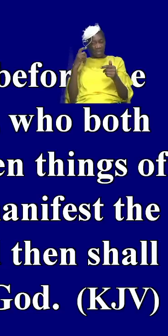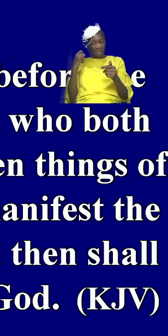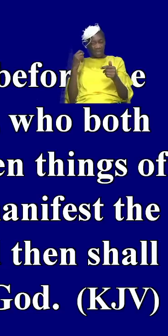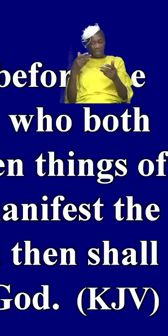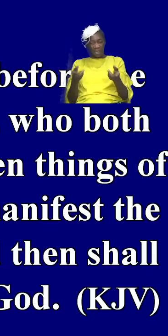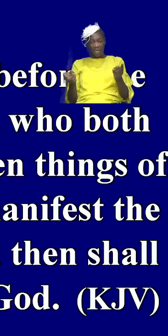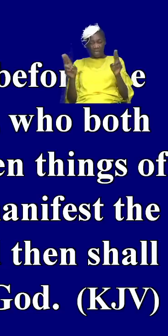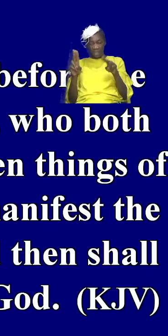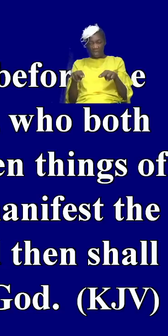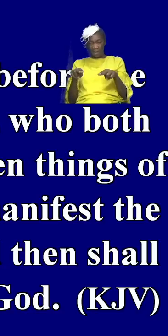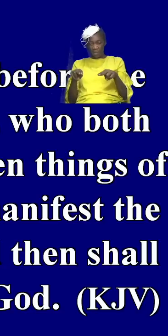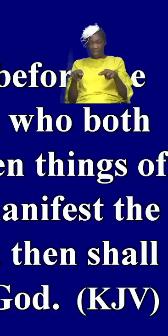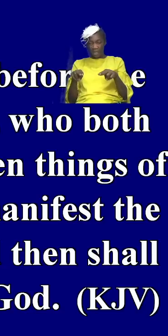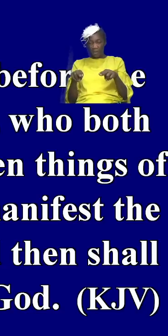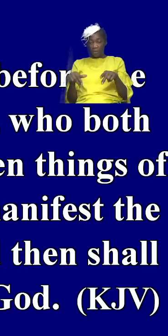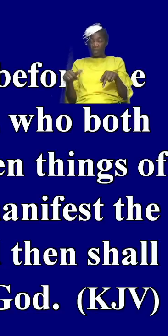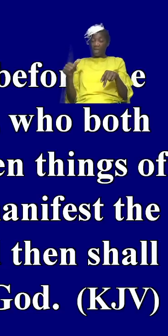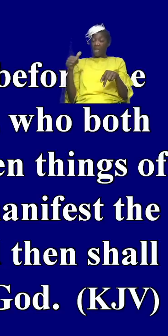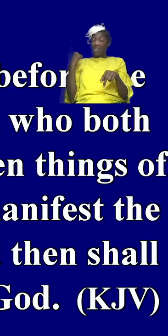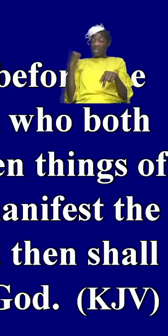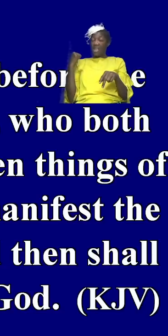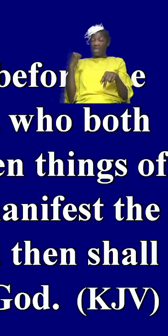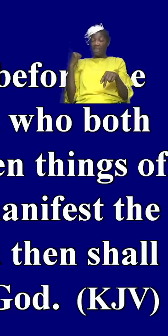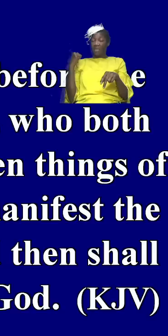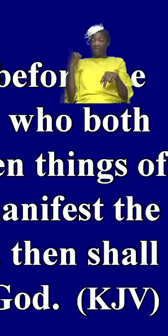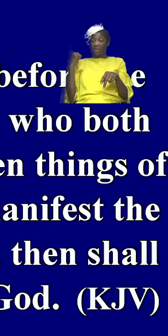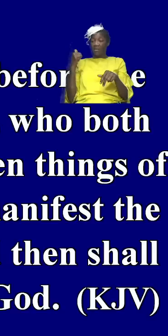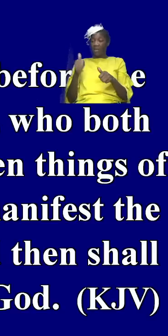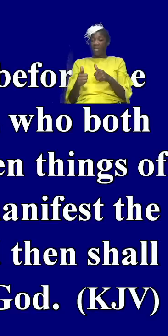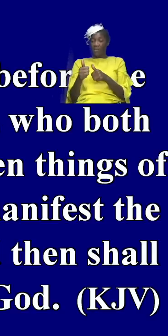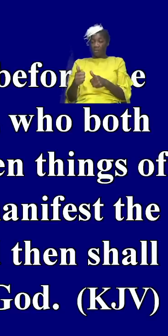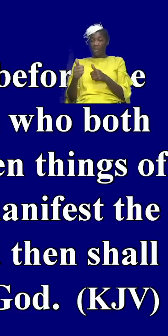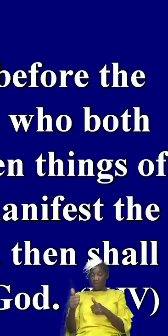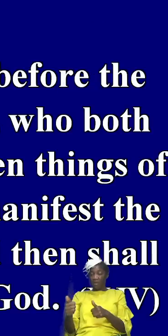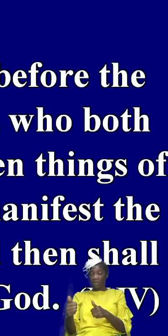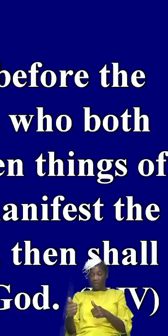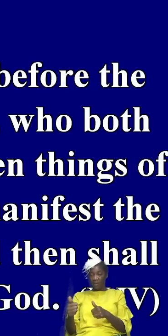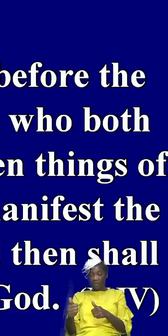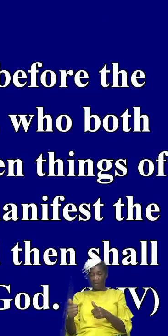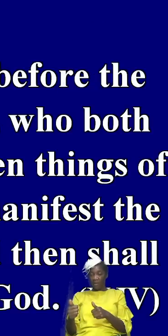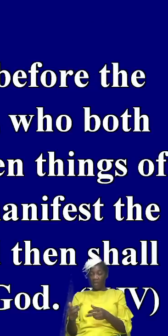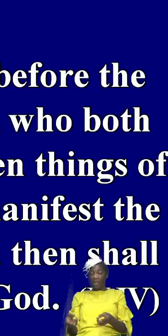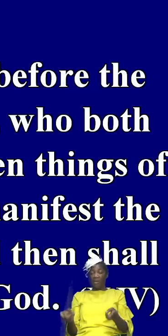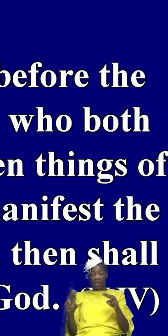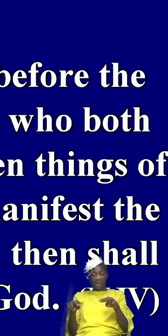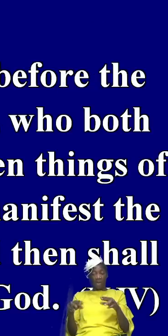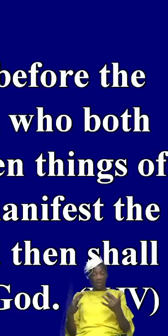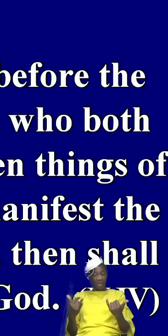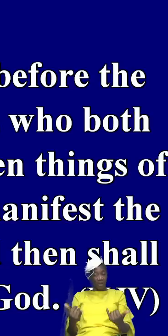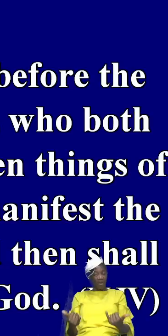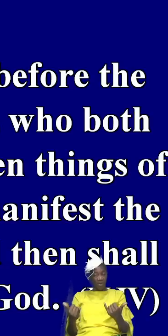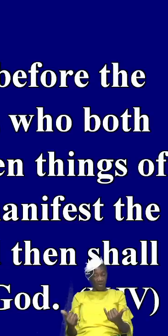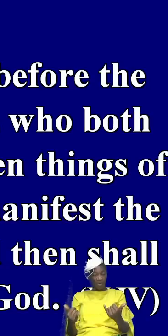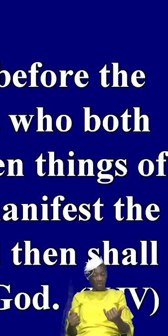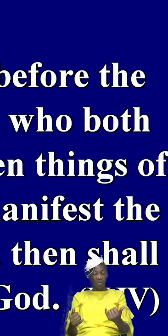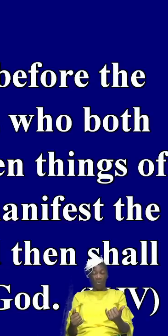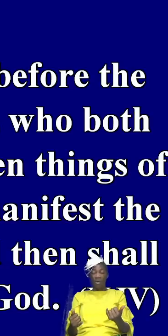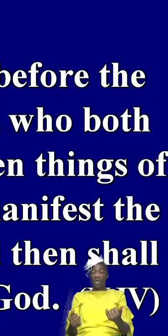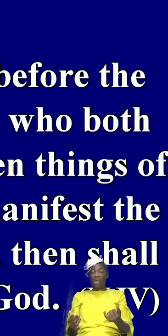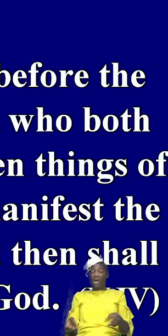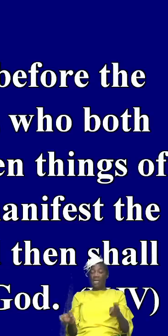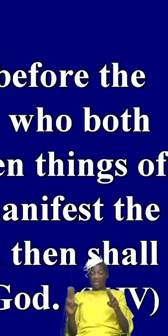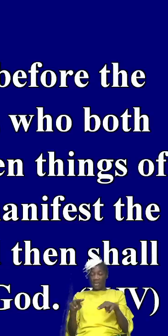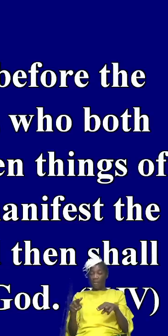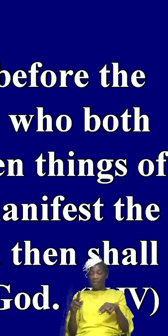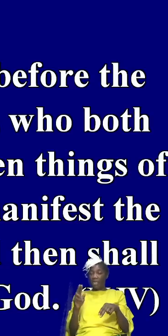happen. It happened then while the apostles were around, and if it happened in their time, it will happen now. It will happen in the future. But